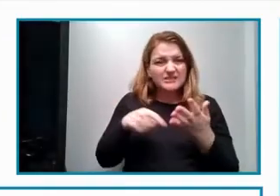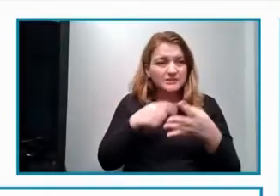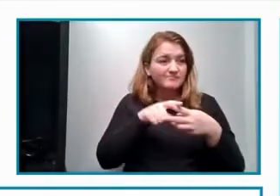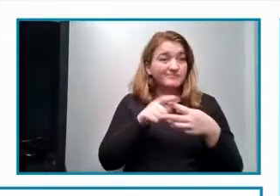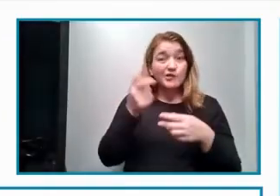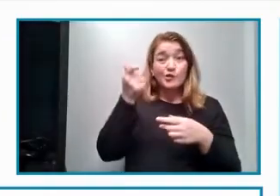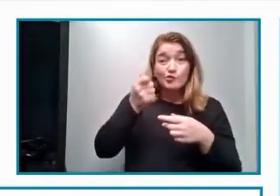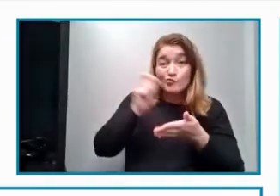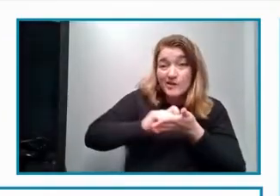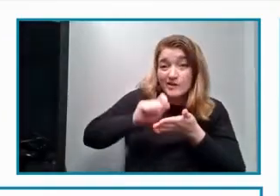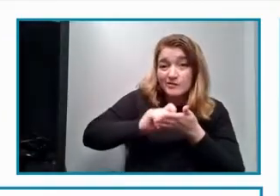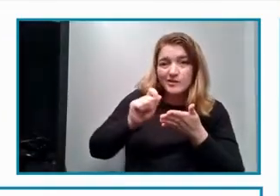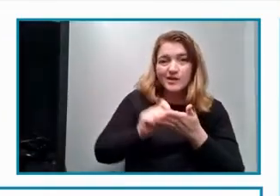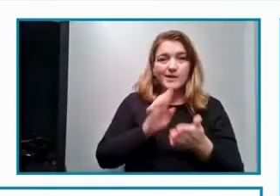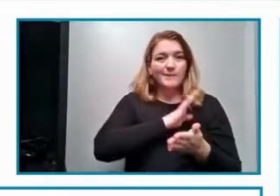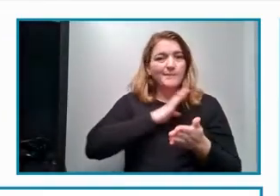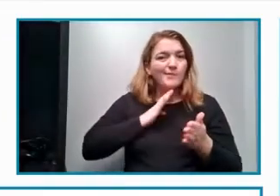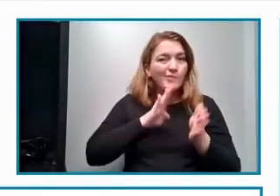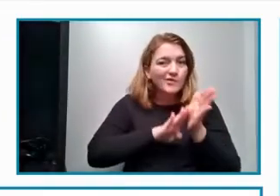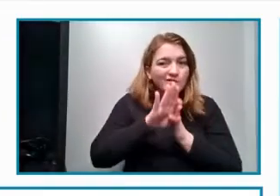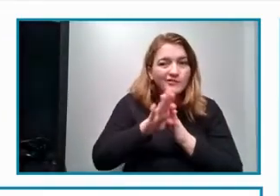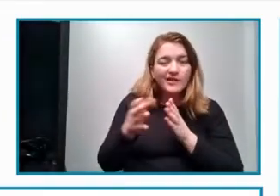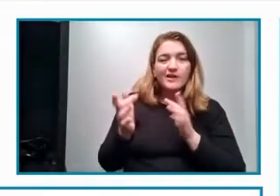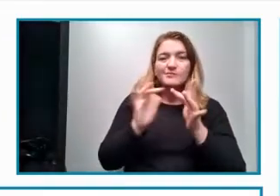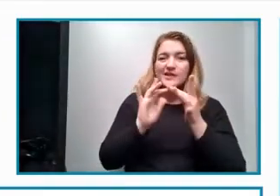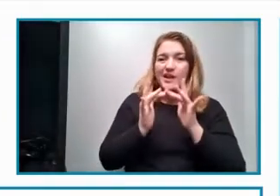marketing, board development, social media.